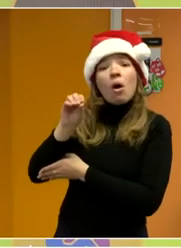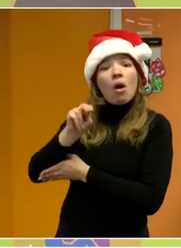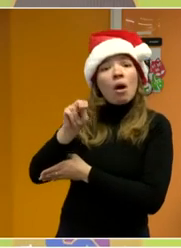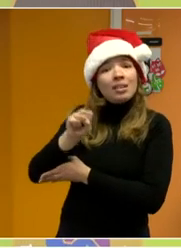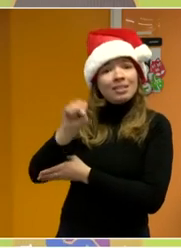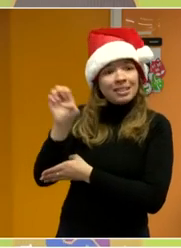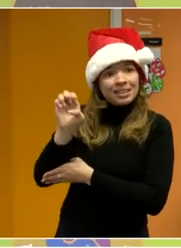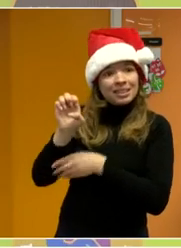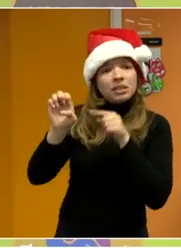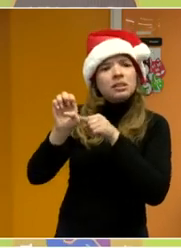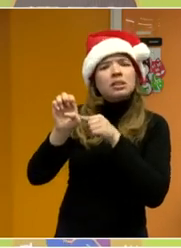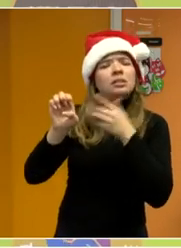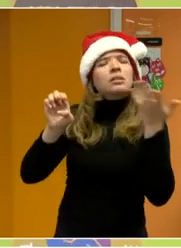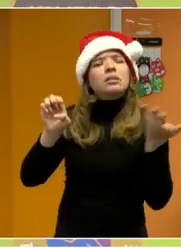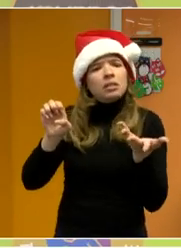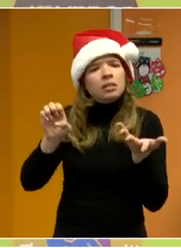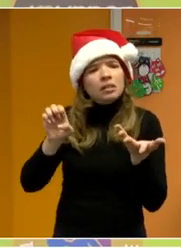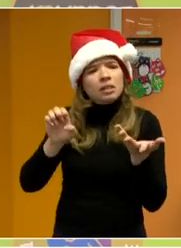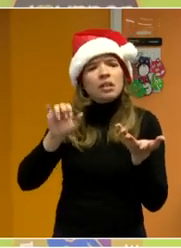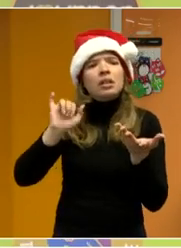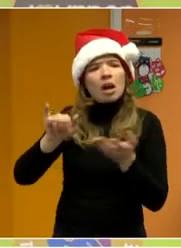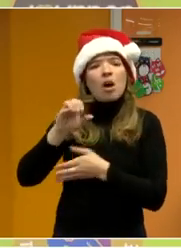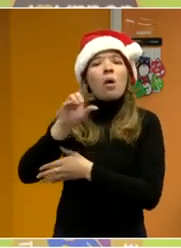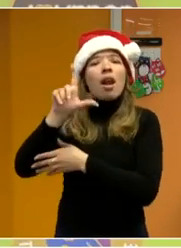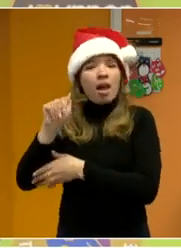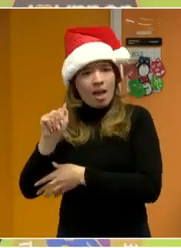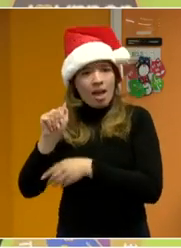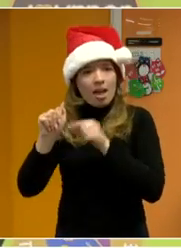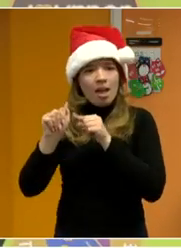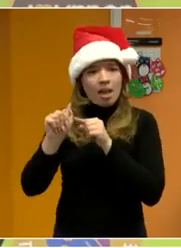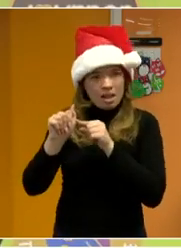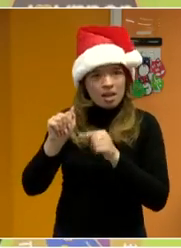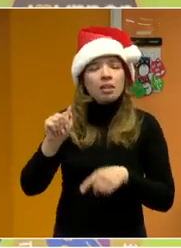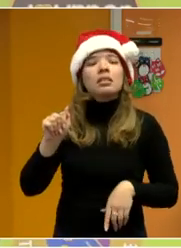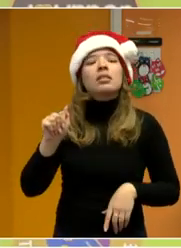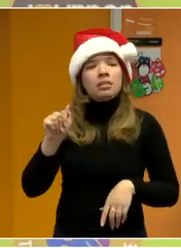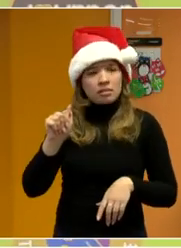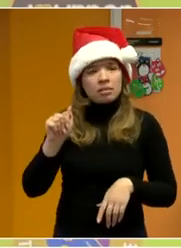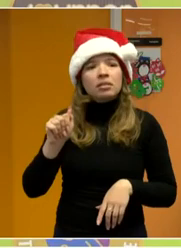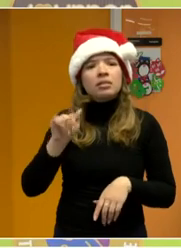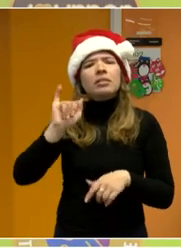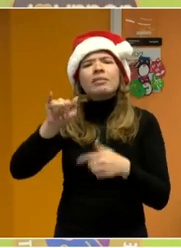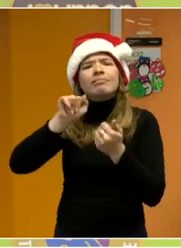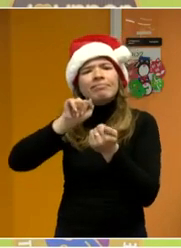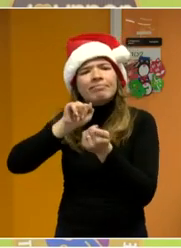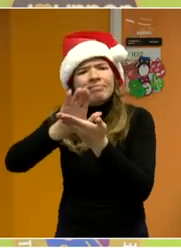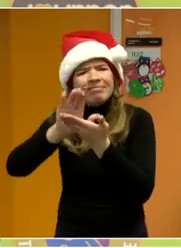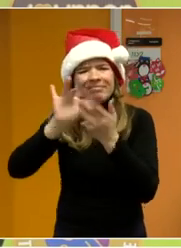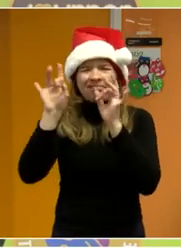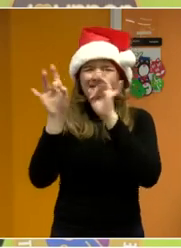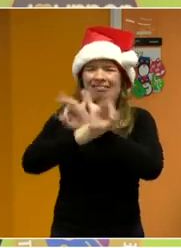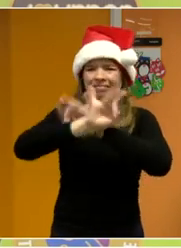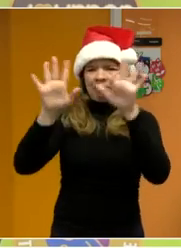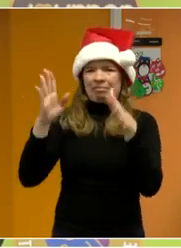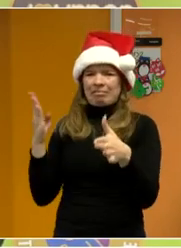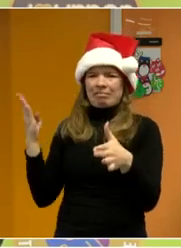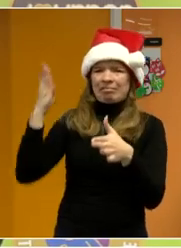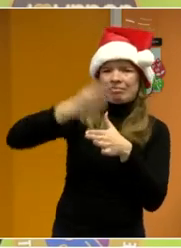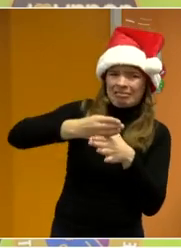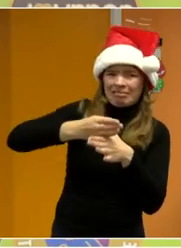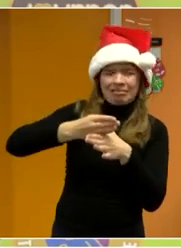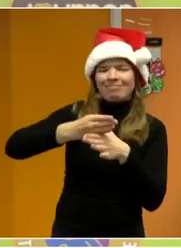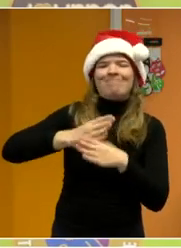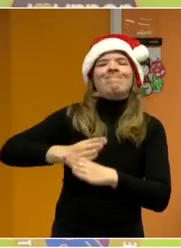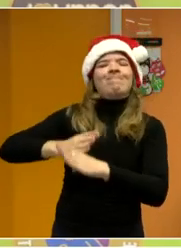OLA. While ONES mission is rooted in a public health approach to violence prevention, recognizing that reducing